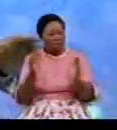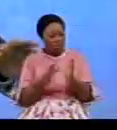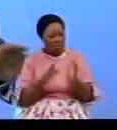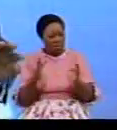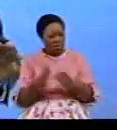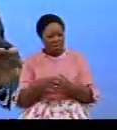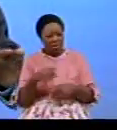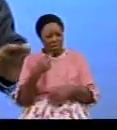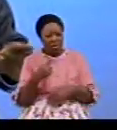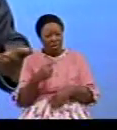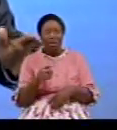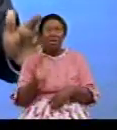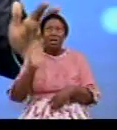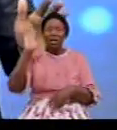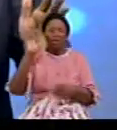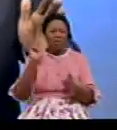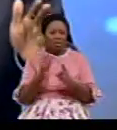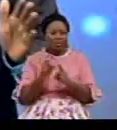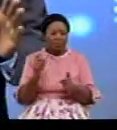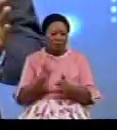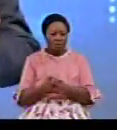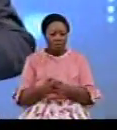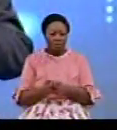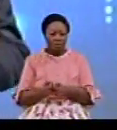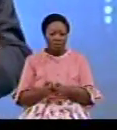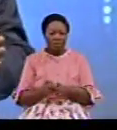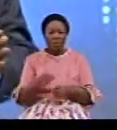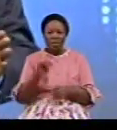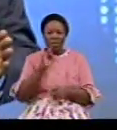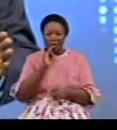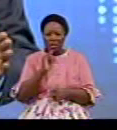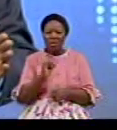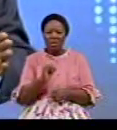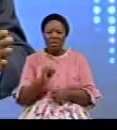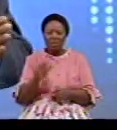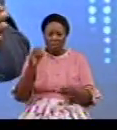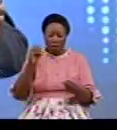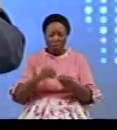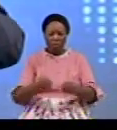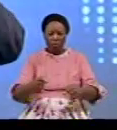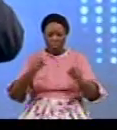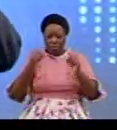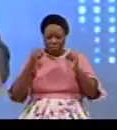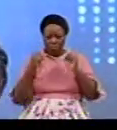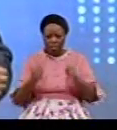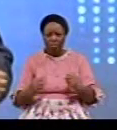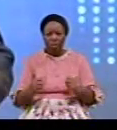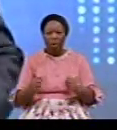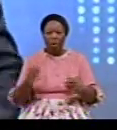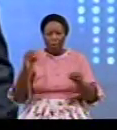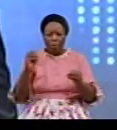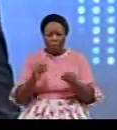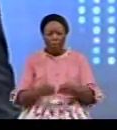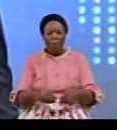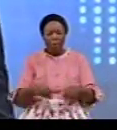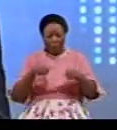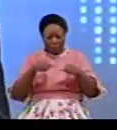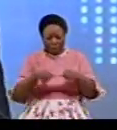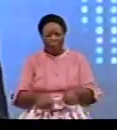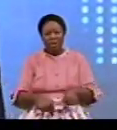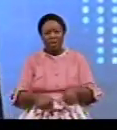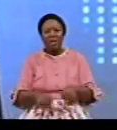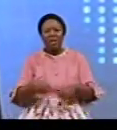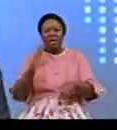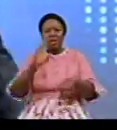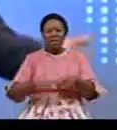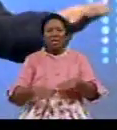past. Heads bowed, eyes closed. You're coming to the Lord with all your heart, with all